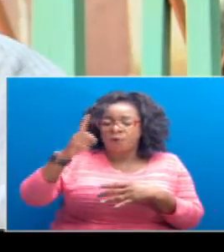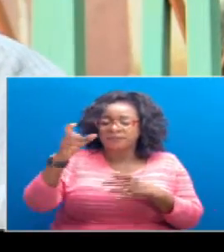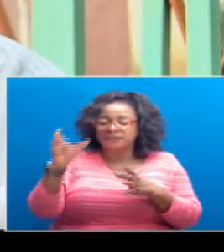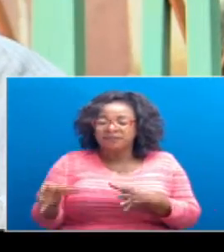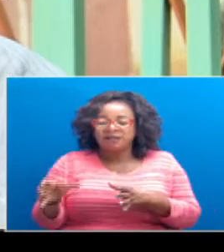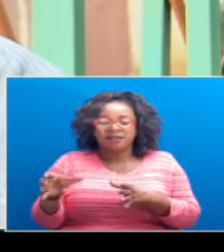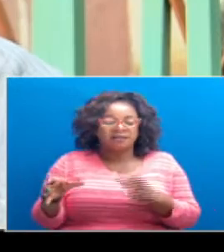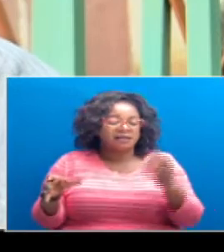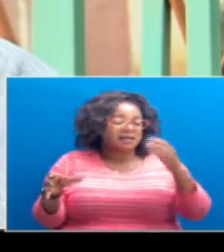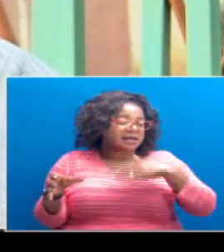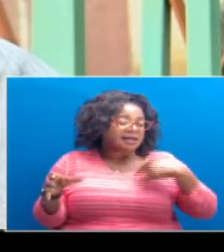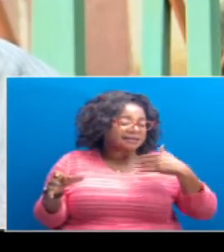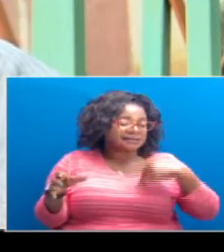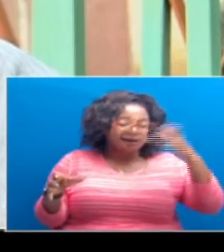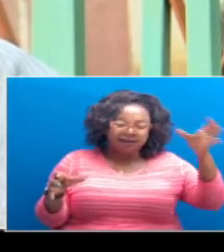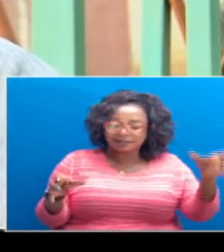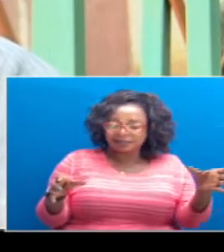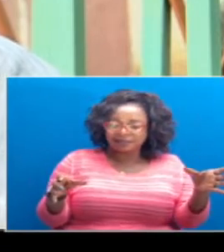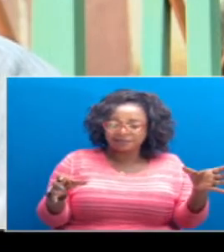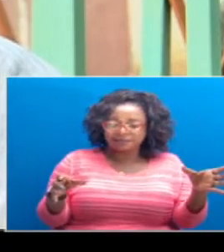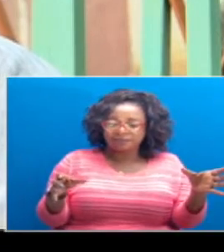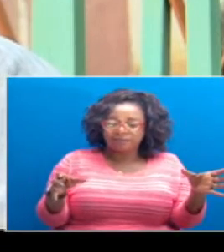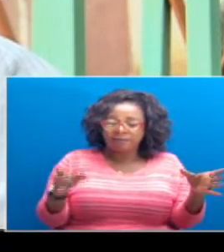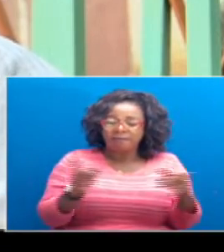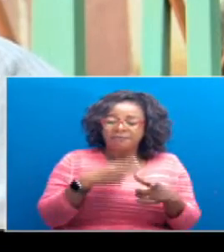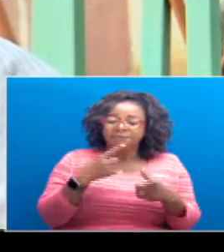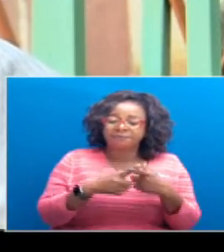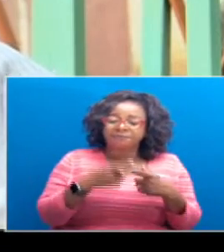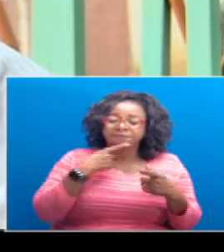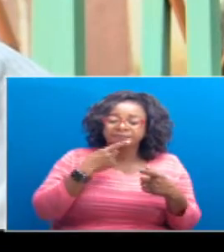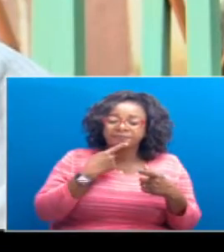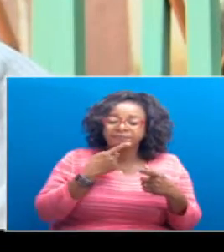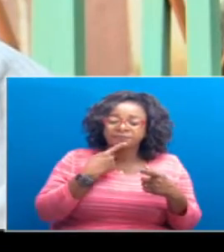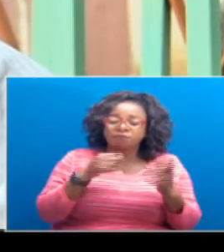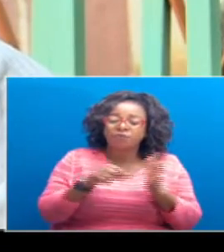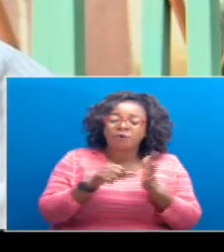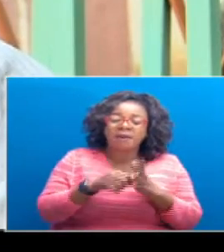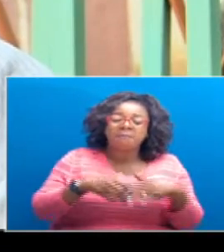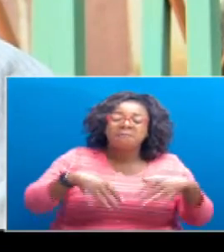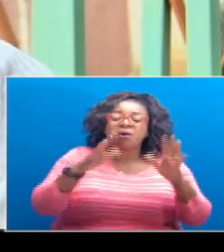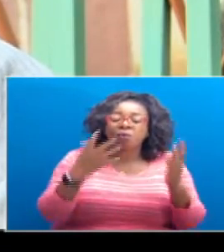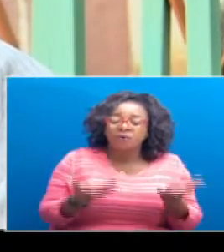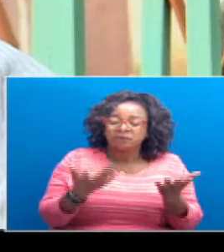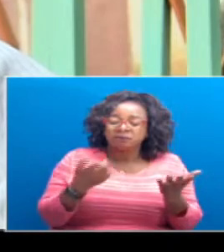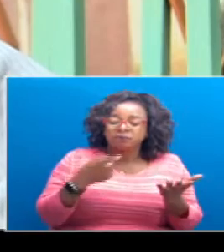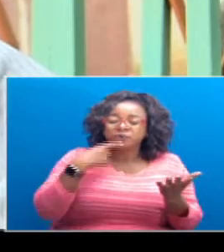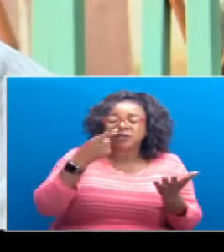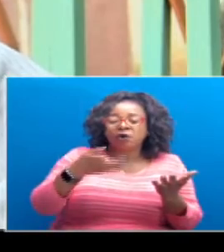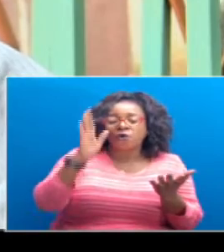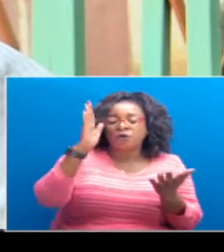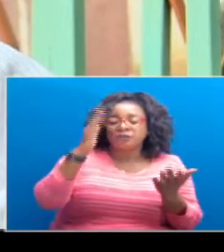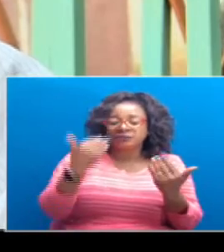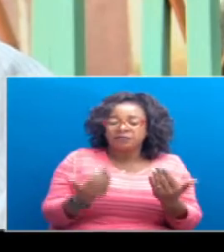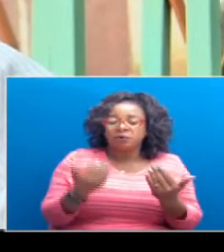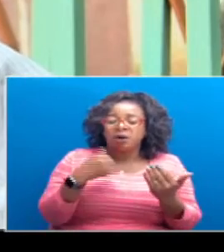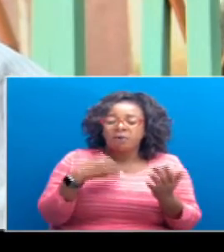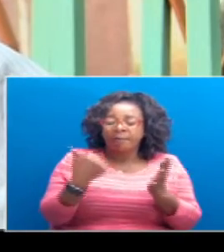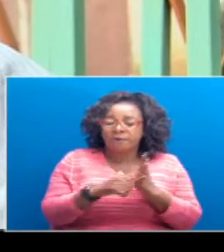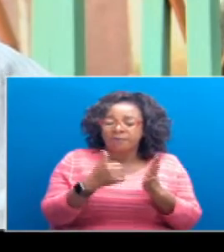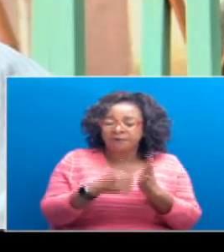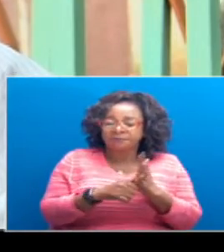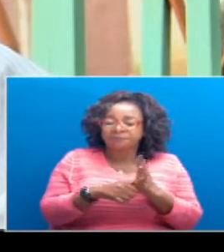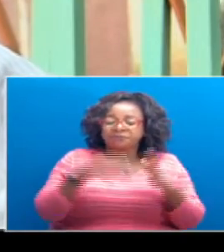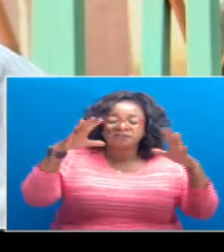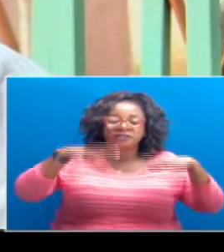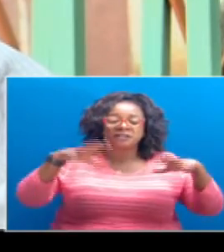from Garissa and wherever on the other side. And then we are told, what are your problems? And then we tell God, now our problem is rain. There is